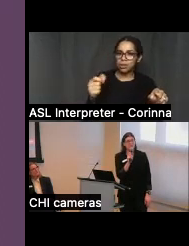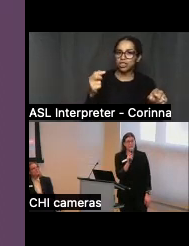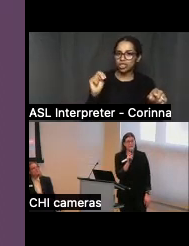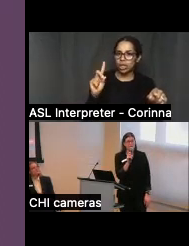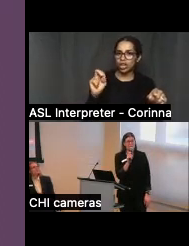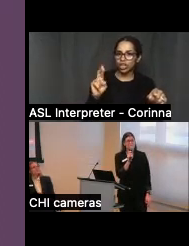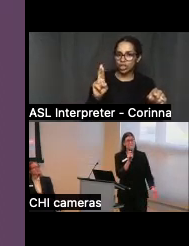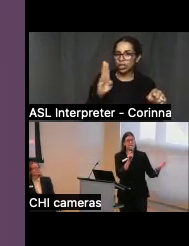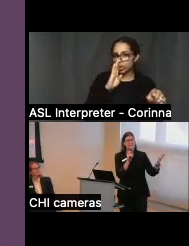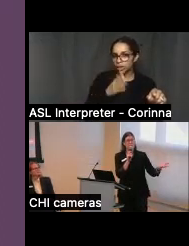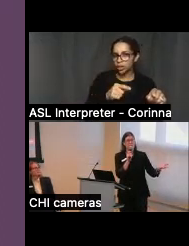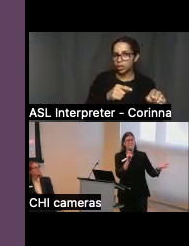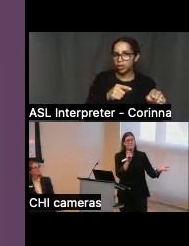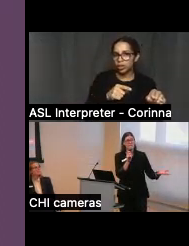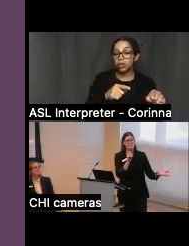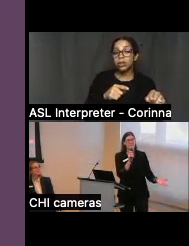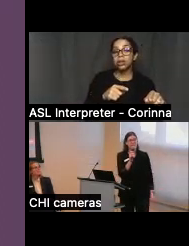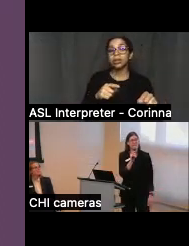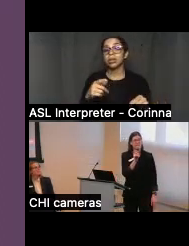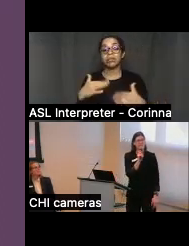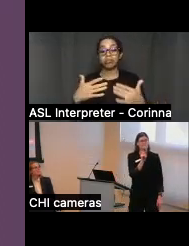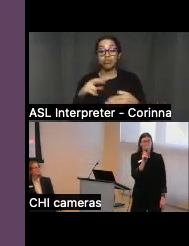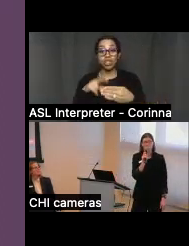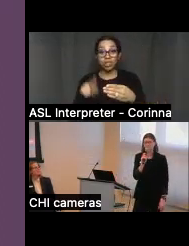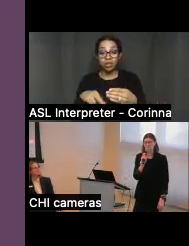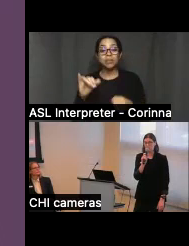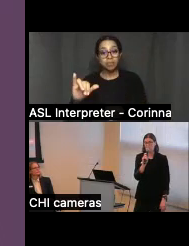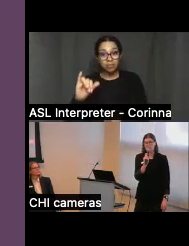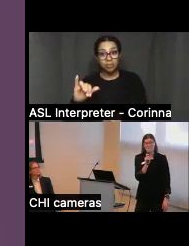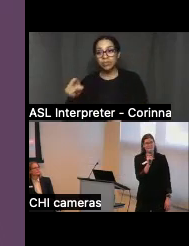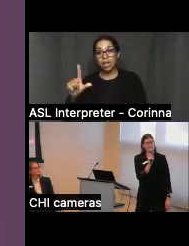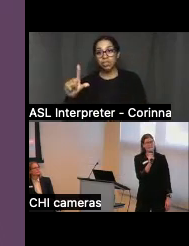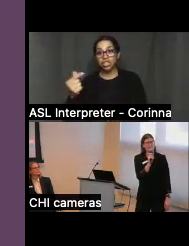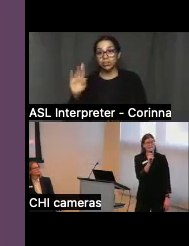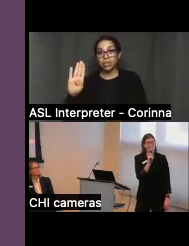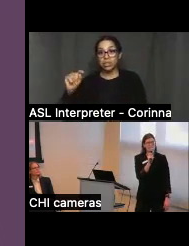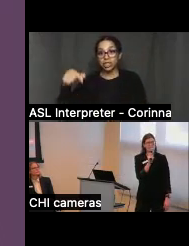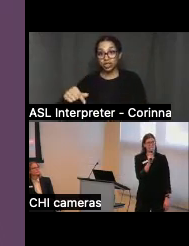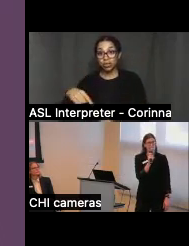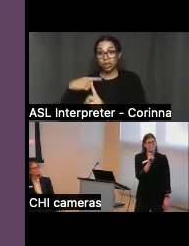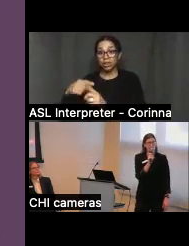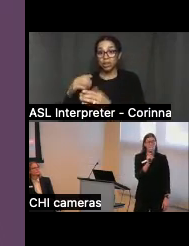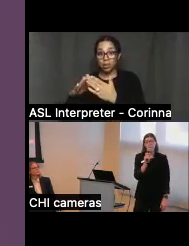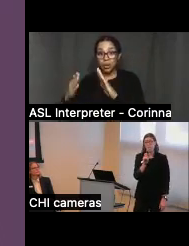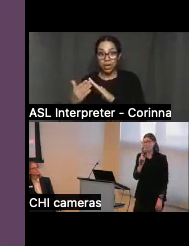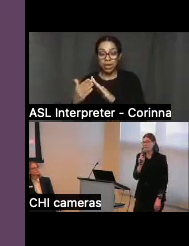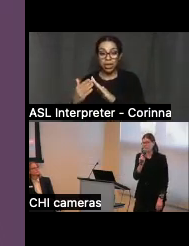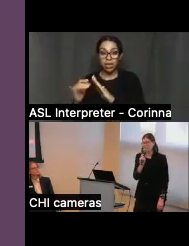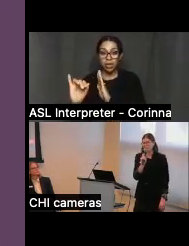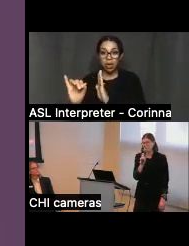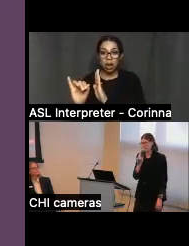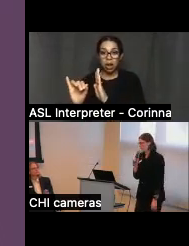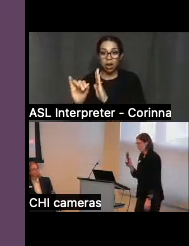what we found was that those within the LGBTQ plus community with an identity in the community were more,